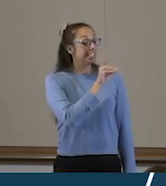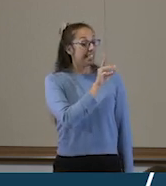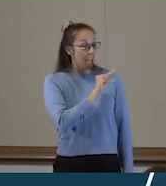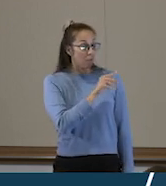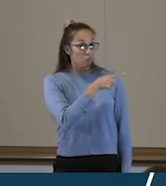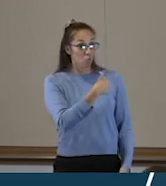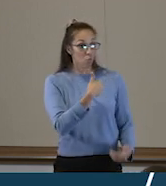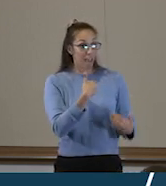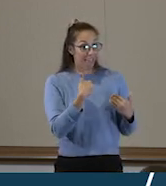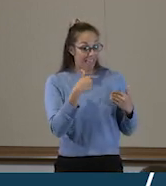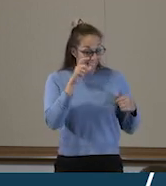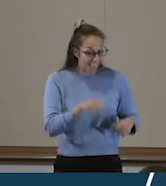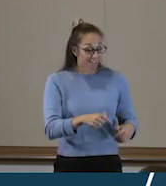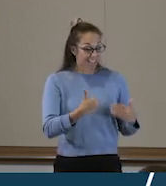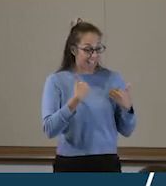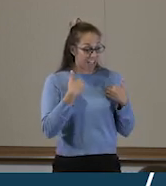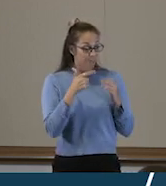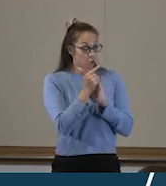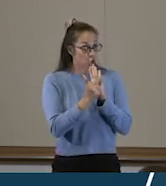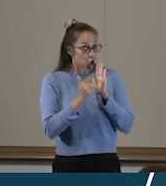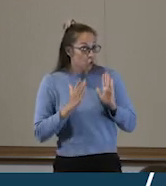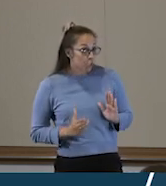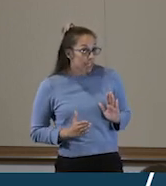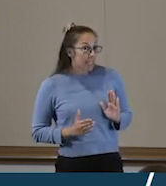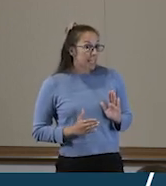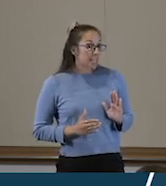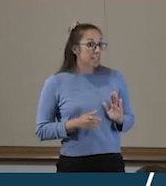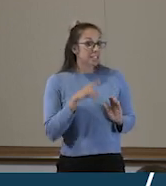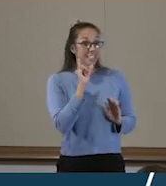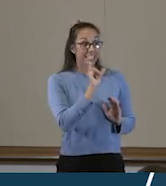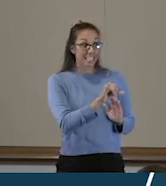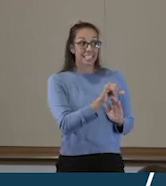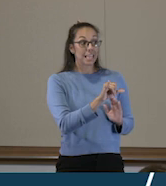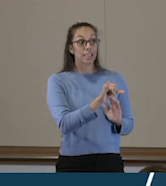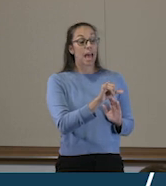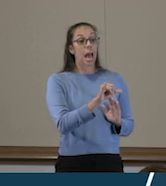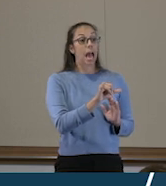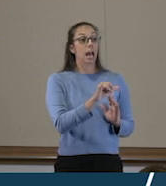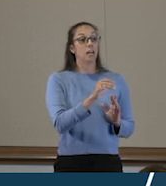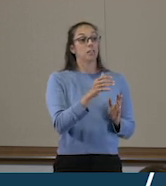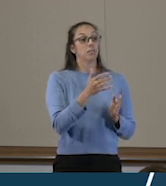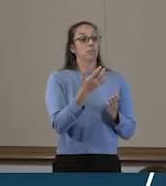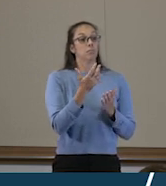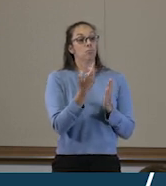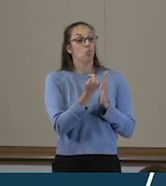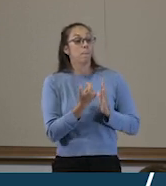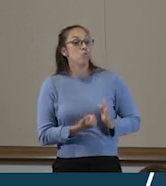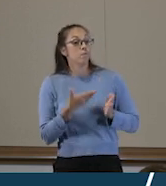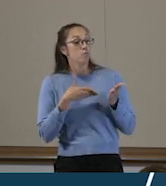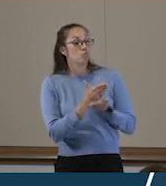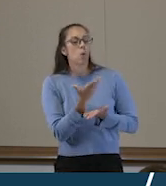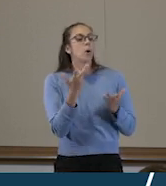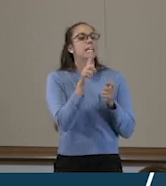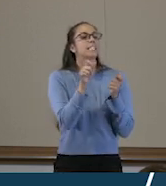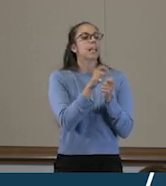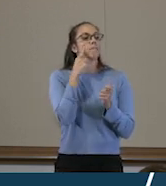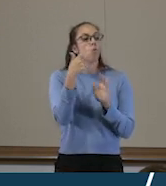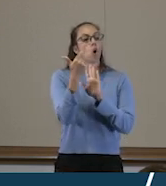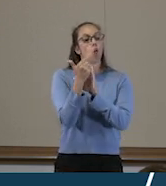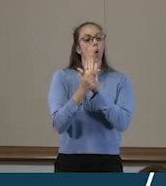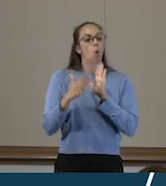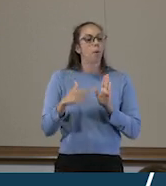to have an attorney? No. Does that take away some of the rights? Or what exactly does it do?